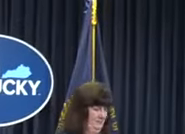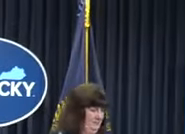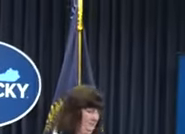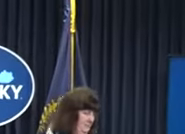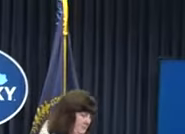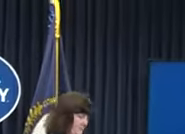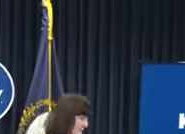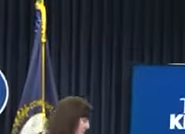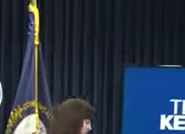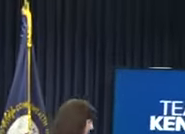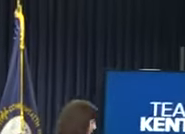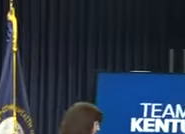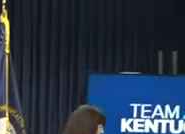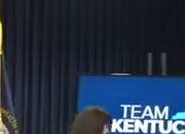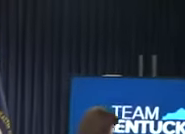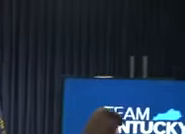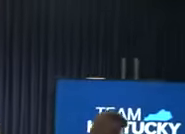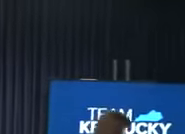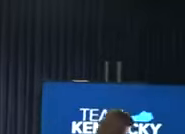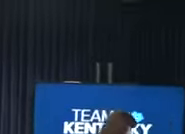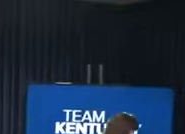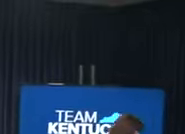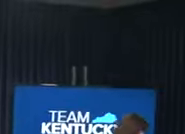All right.